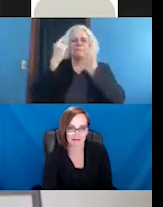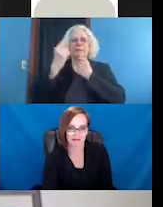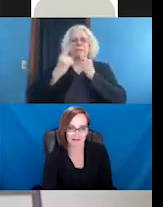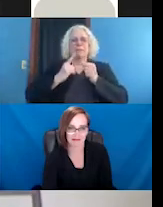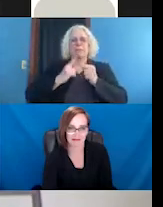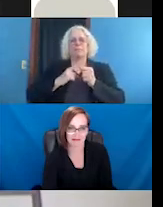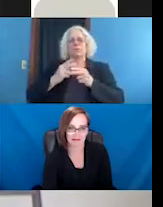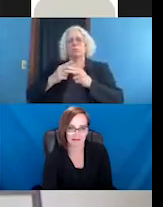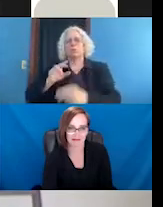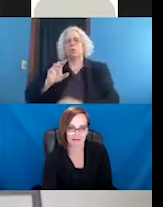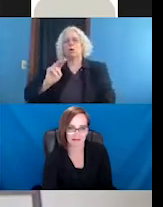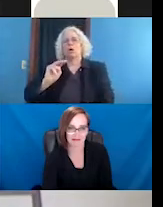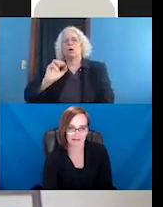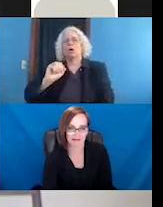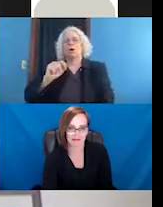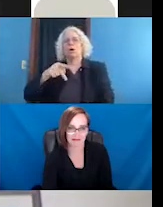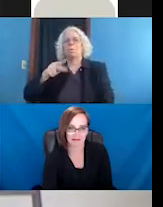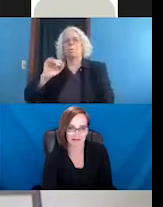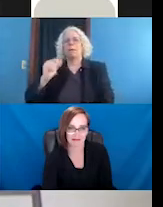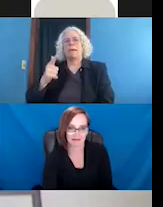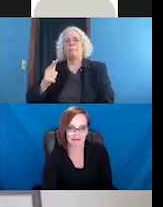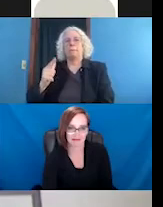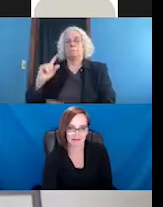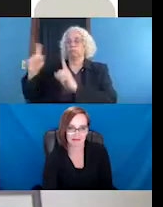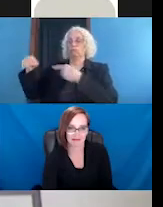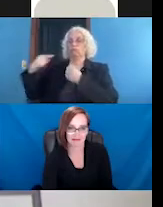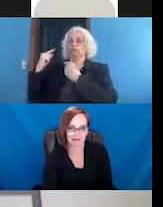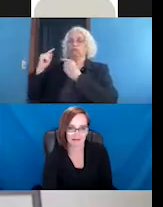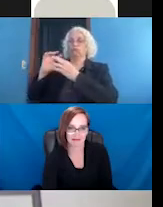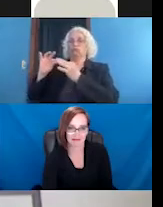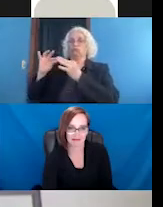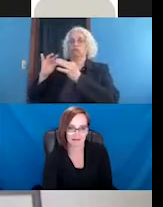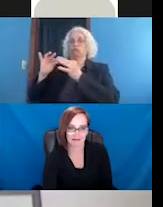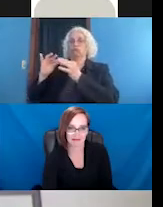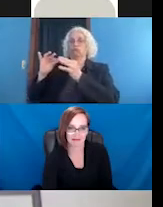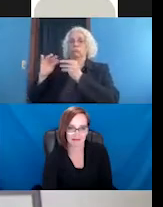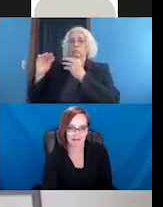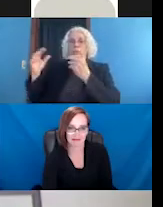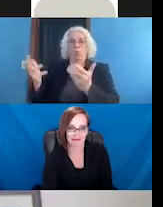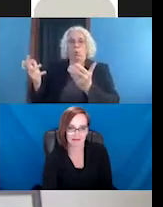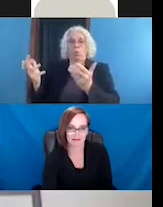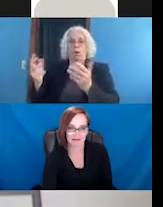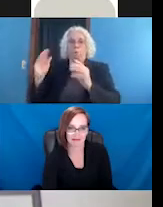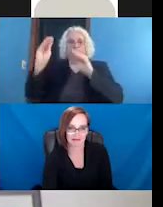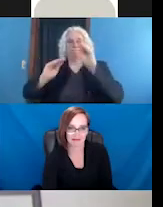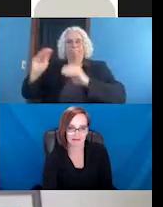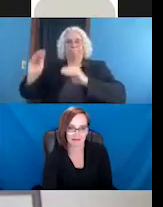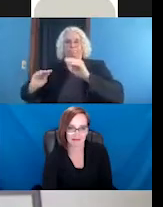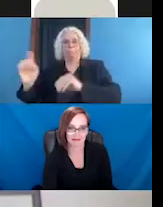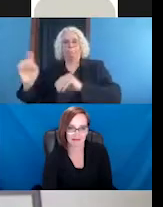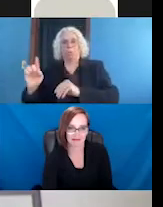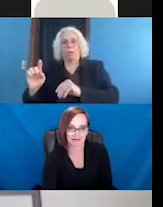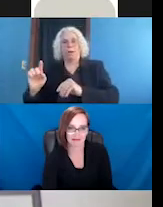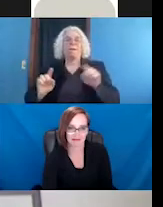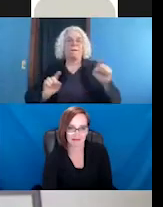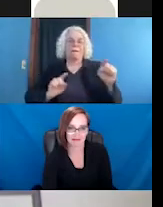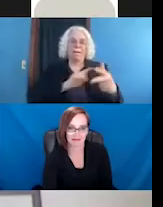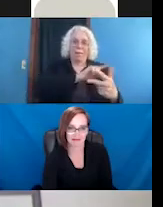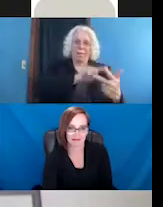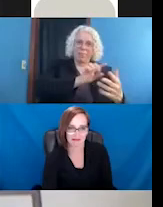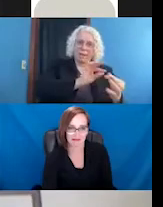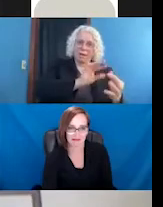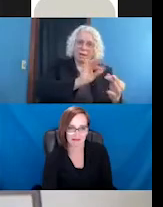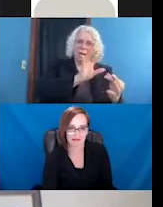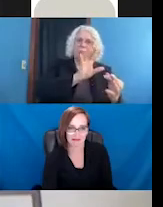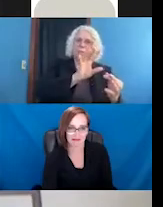of what have we been hearing. And I think today certainly reaffirmed a lot of things that we've been hearing, but let's keep in